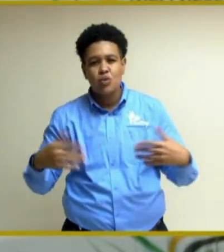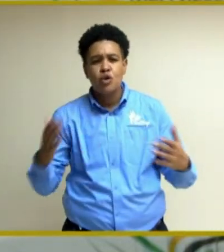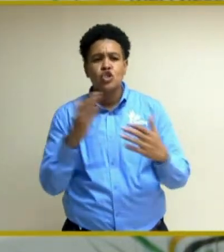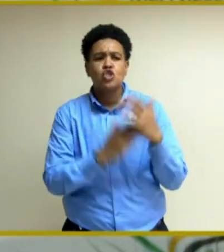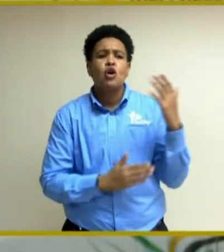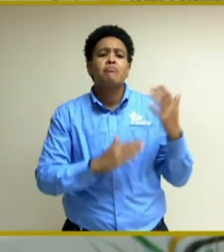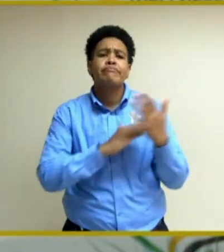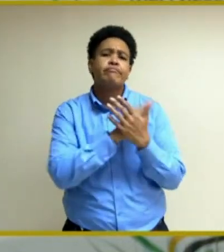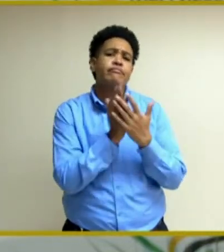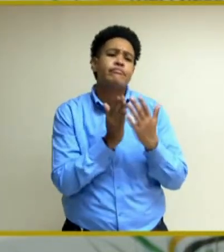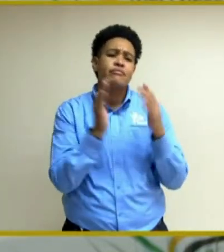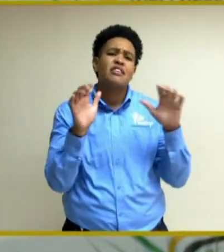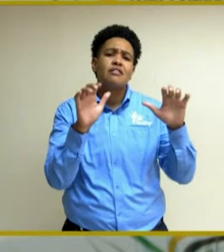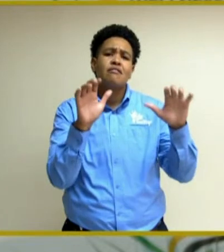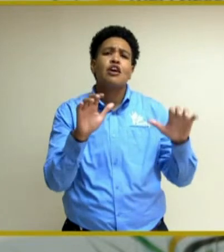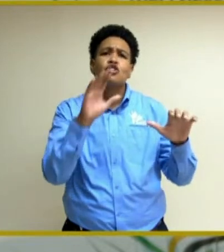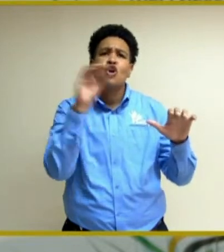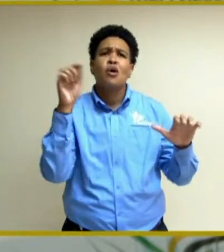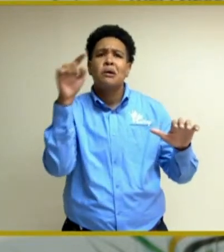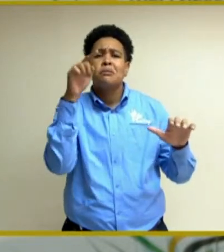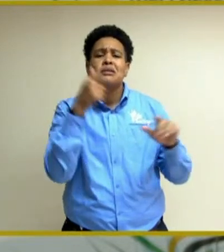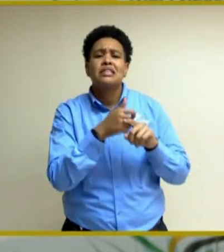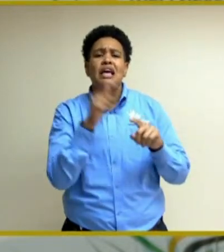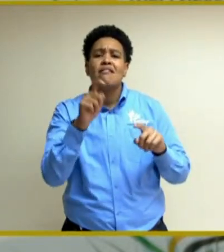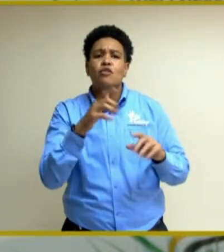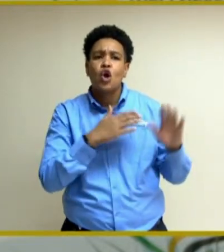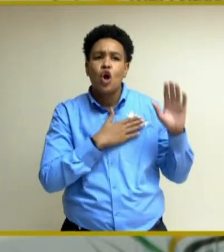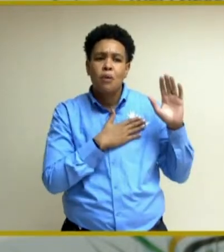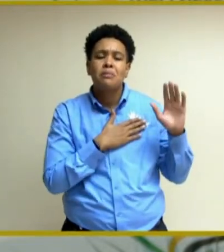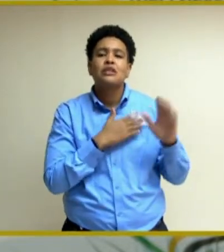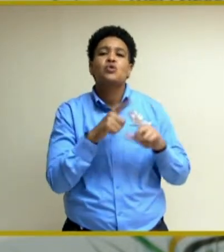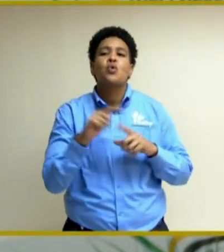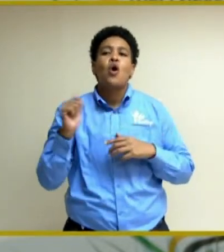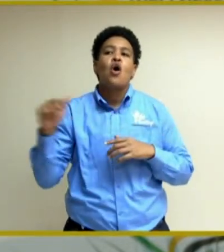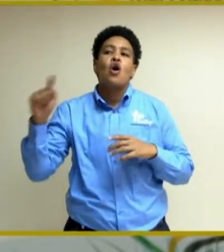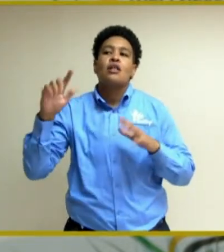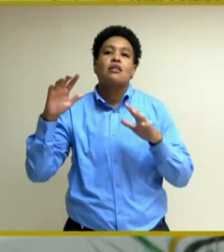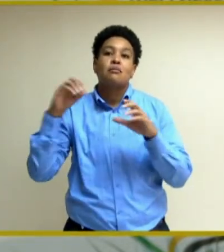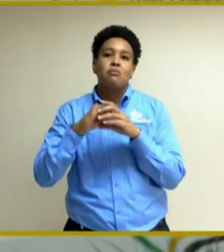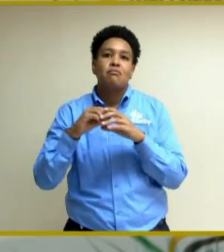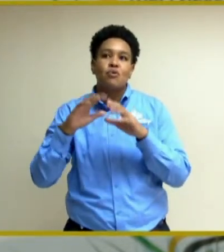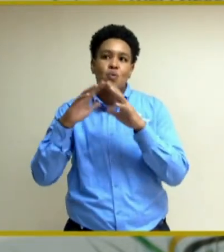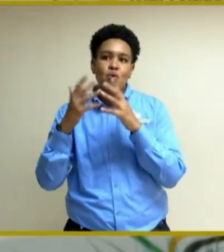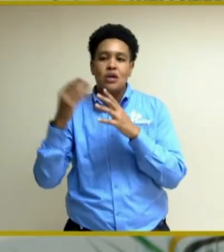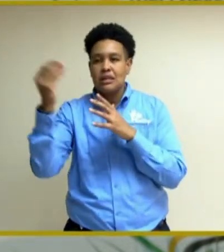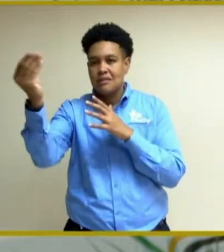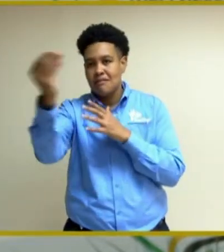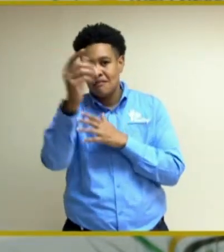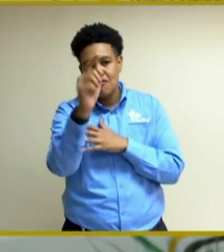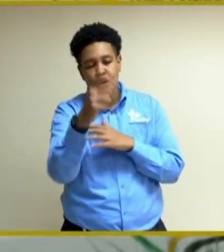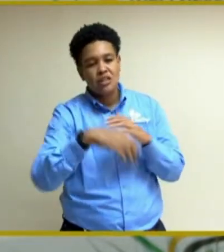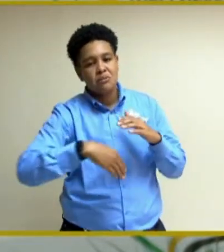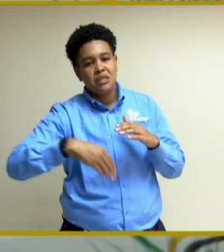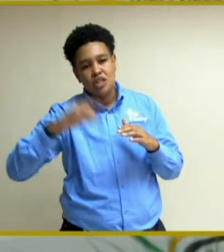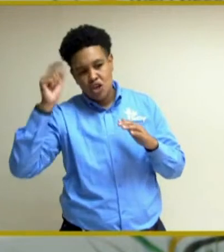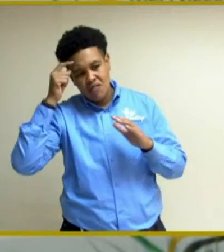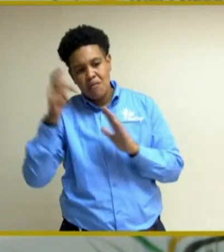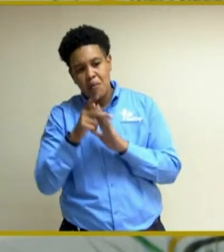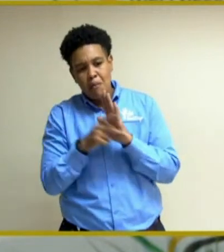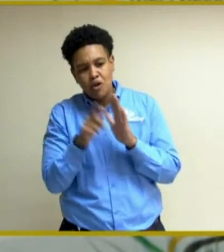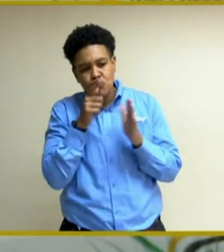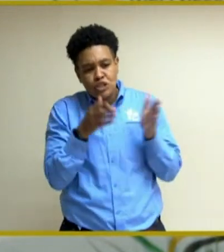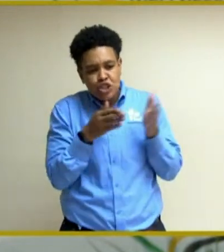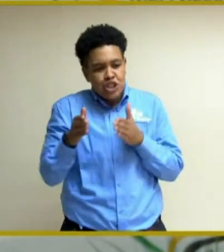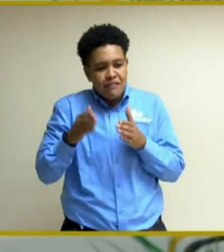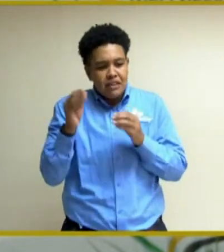of these manufacturers having to commit to other parts of the world based on government policies that have shifted